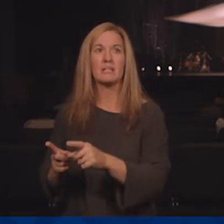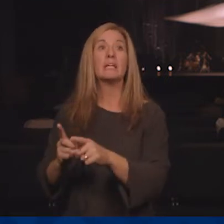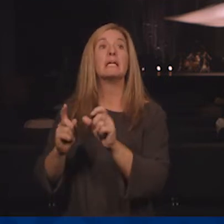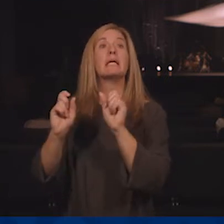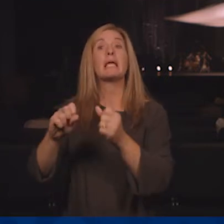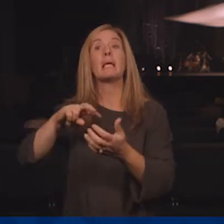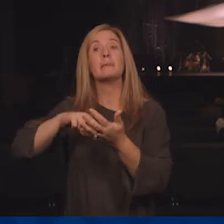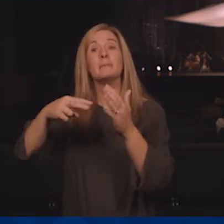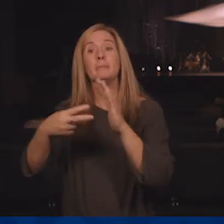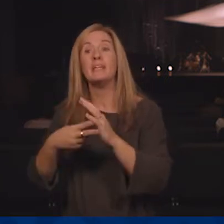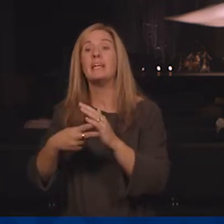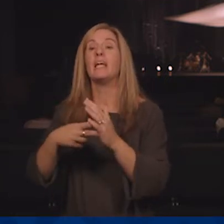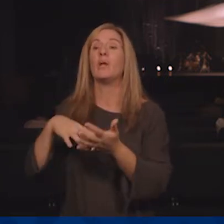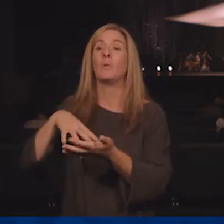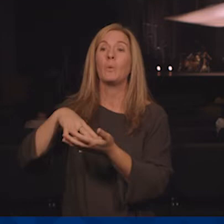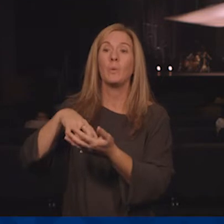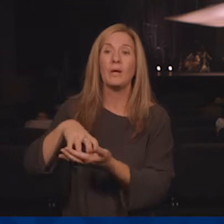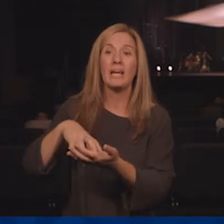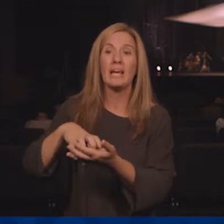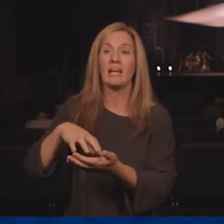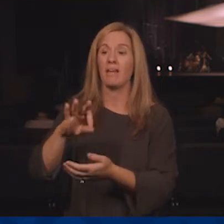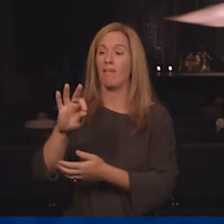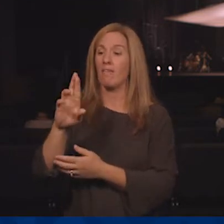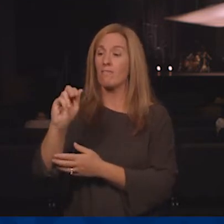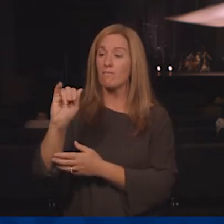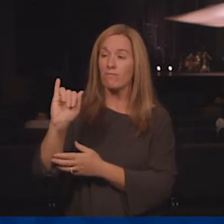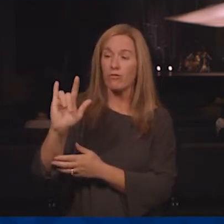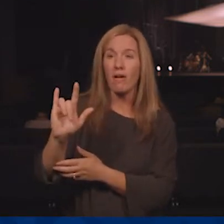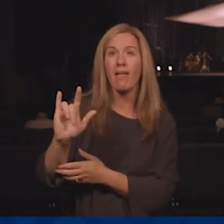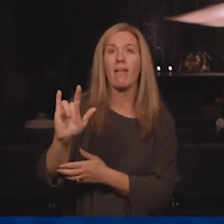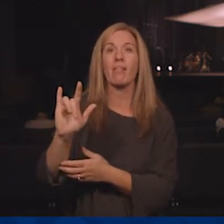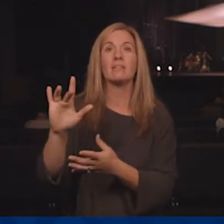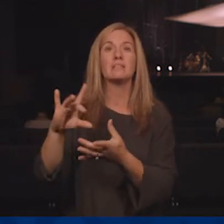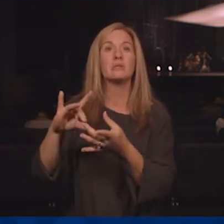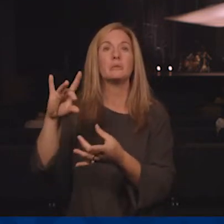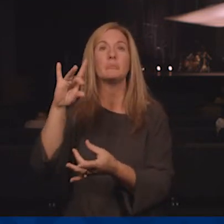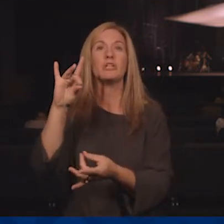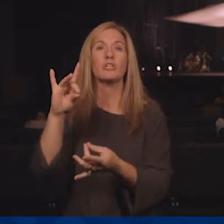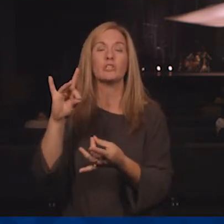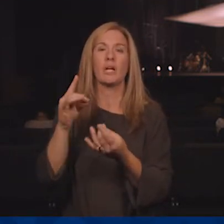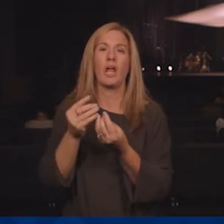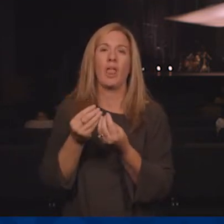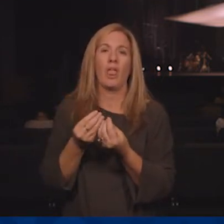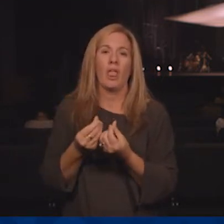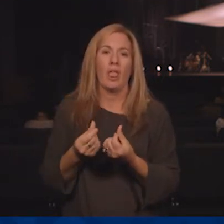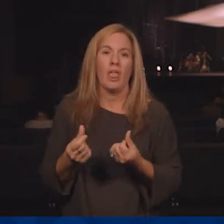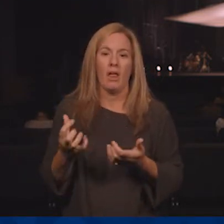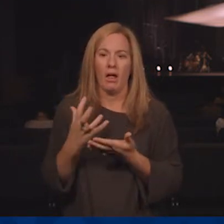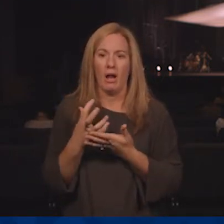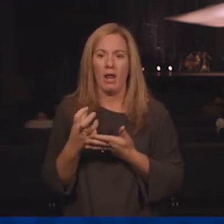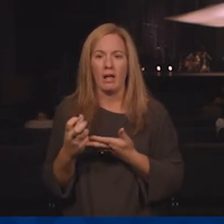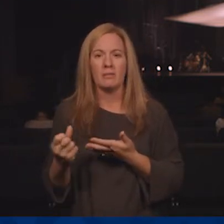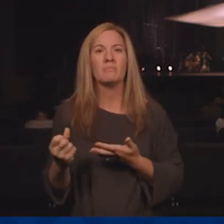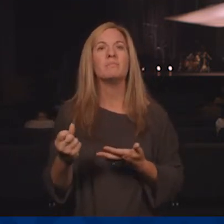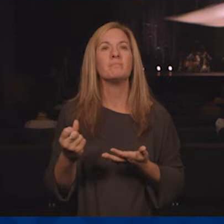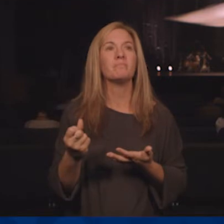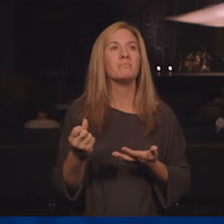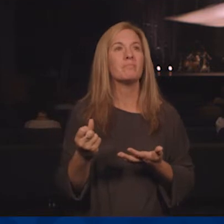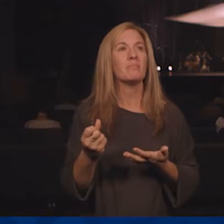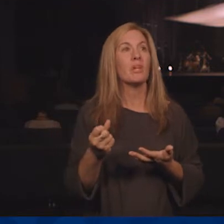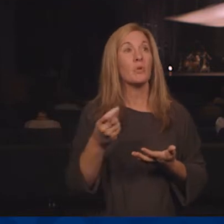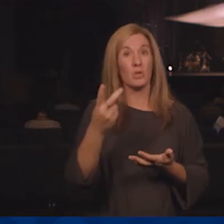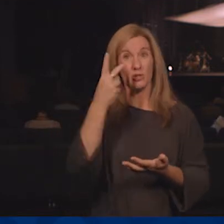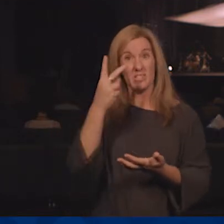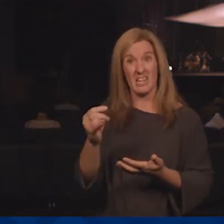weak, spiritually languishing. When you see this Greek word in the Gospels, it's